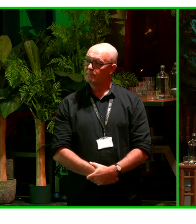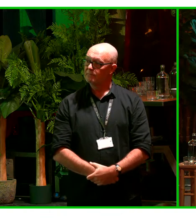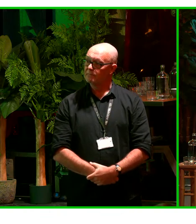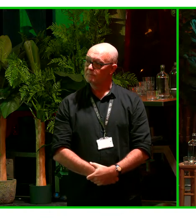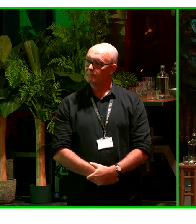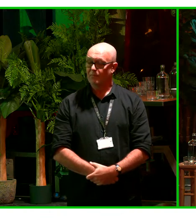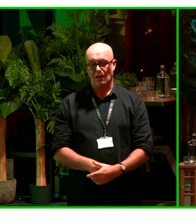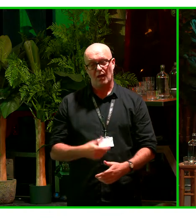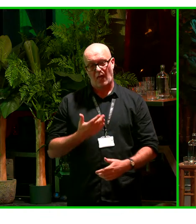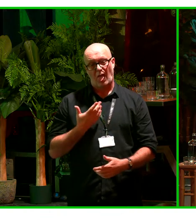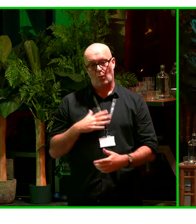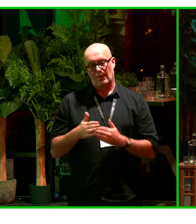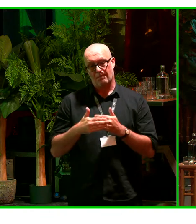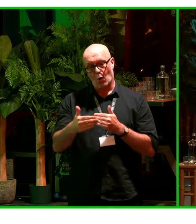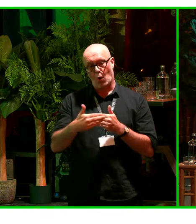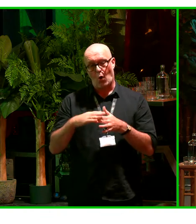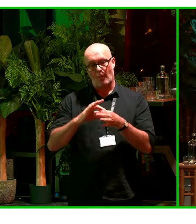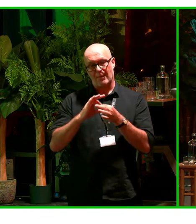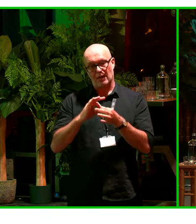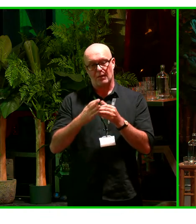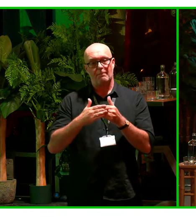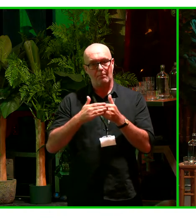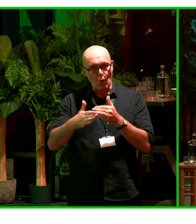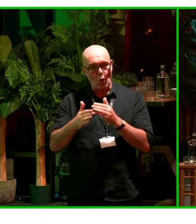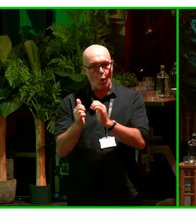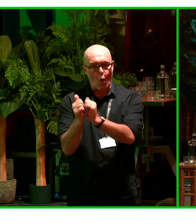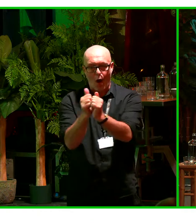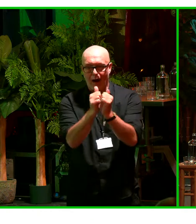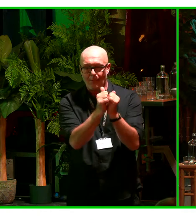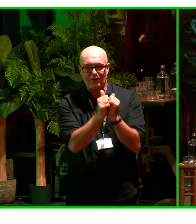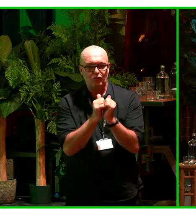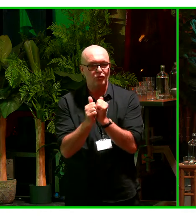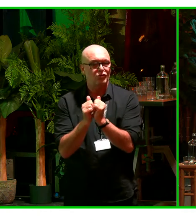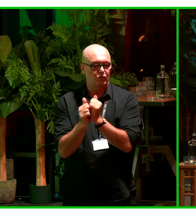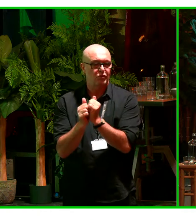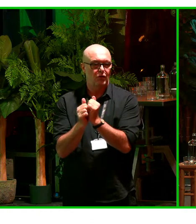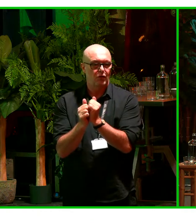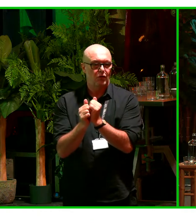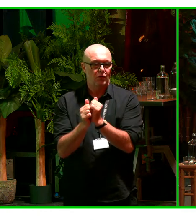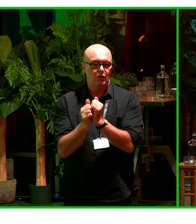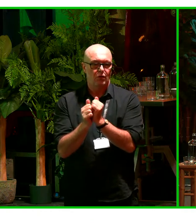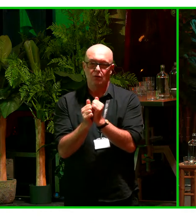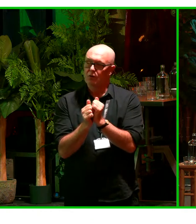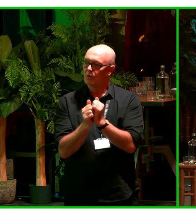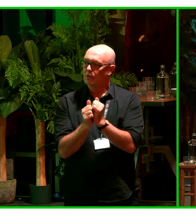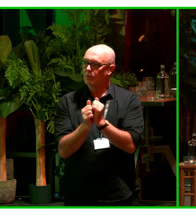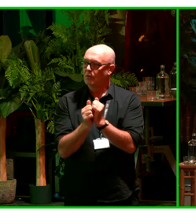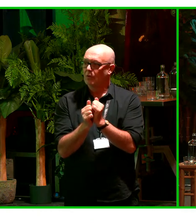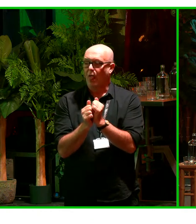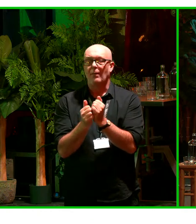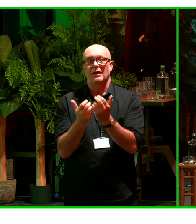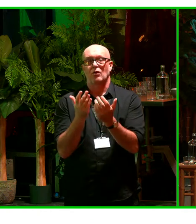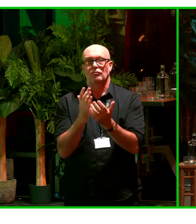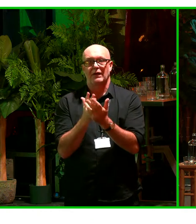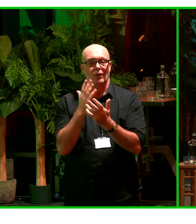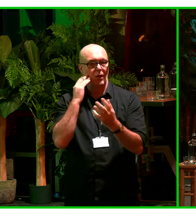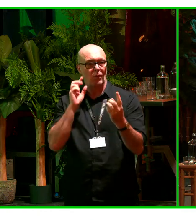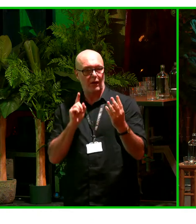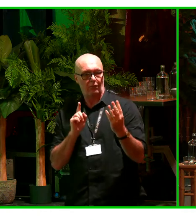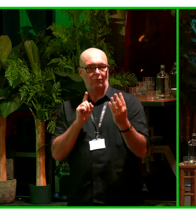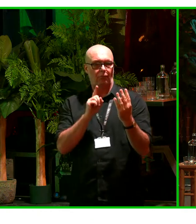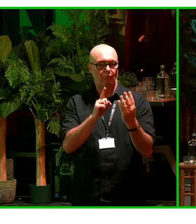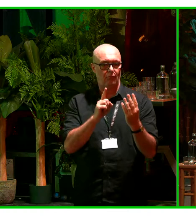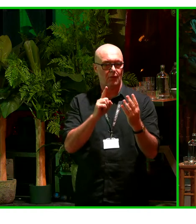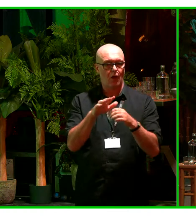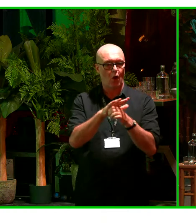more partnerships and collaboration. And when we're dealing with a local authority, it can be quite complex because of the